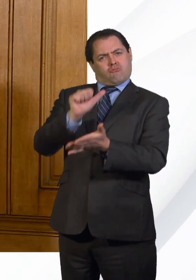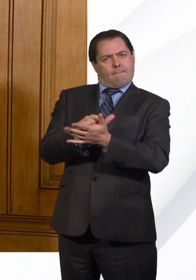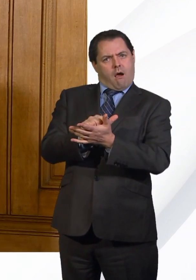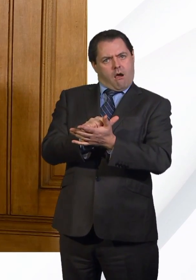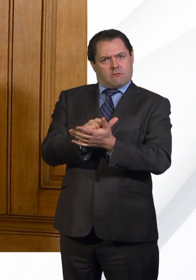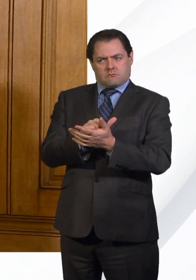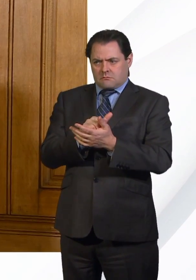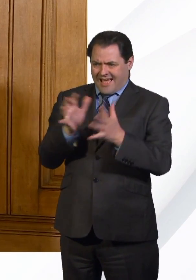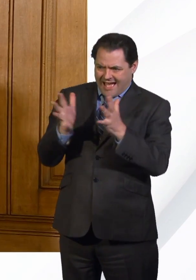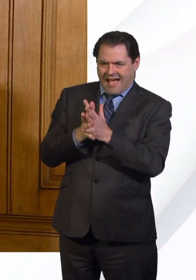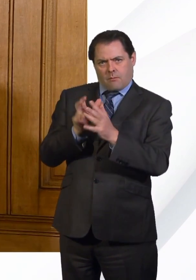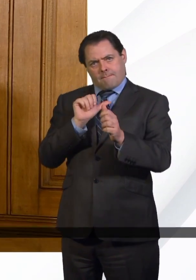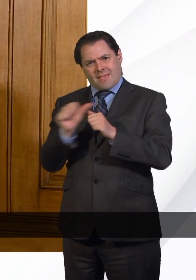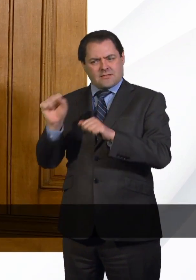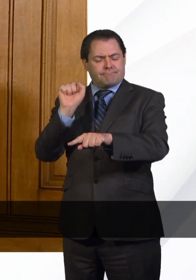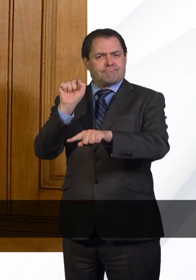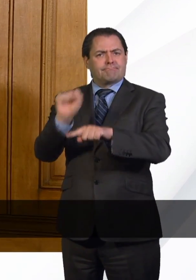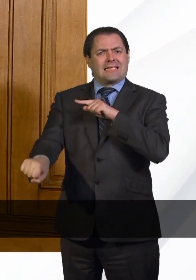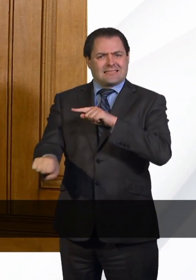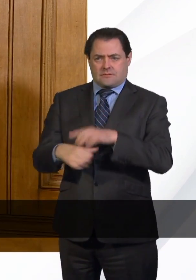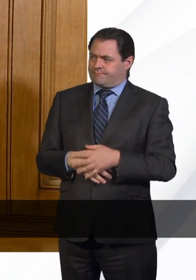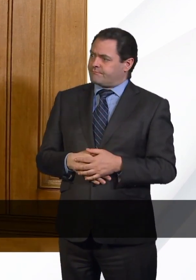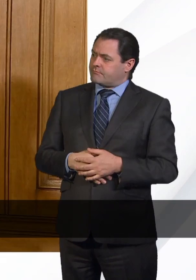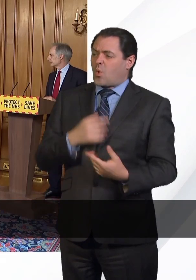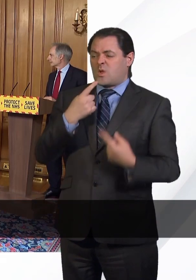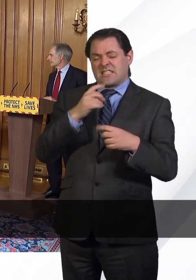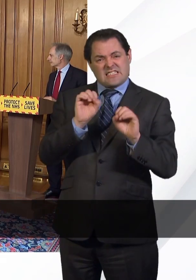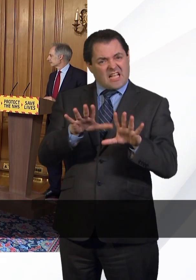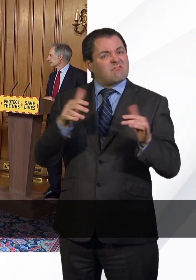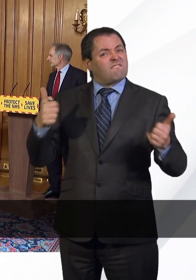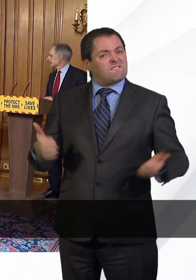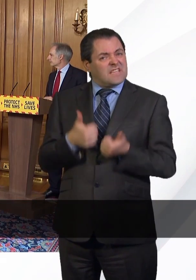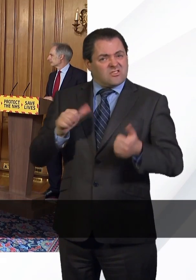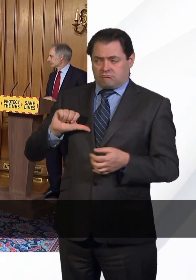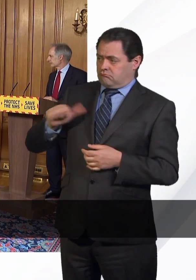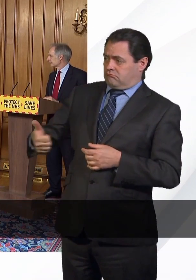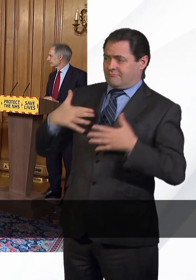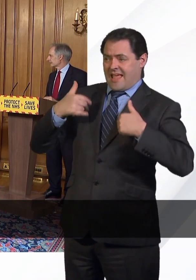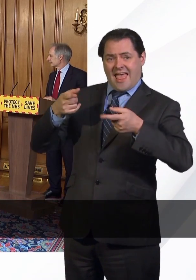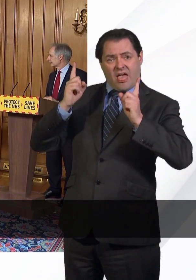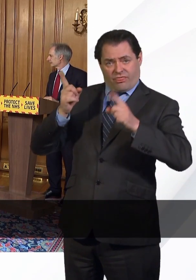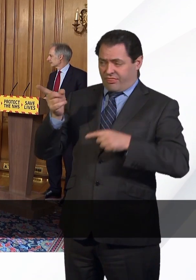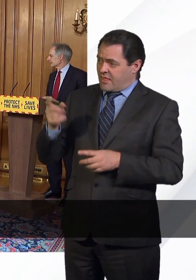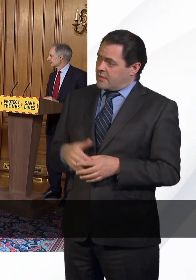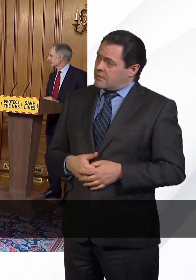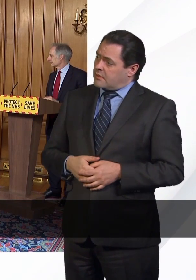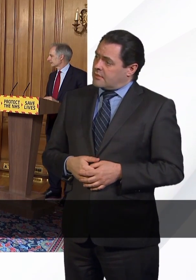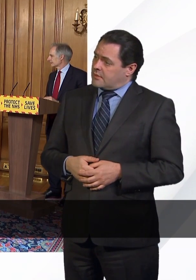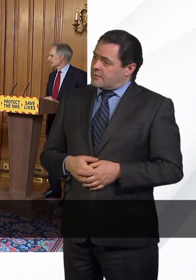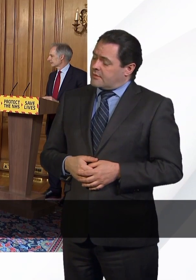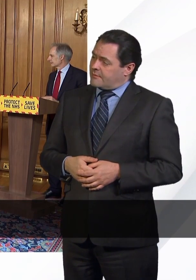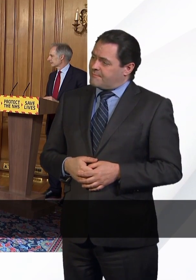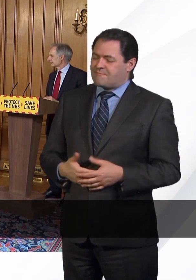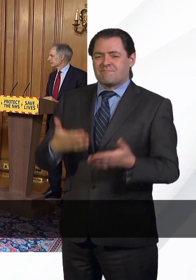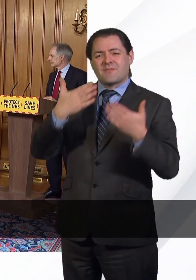this virus. I will stop there with the data and hand back to the Secretary of State. Thank you very much, Jonathan. And we're now going